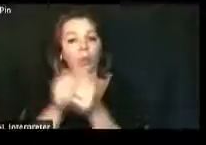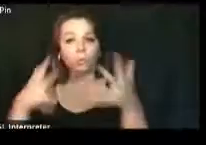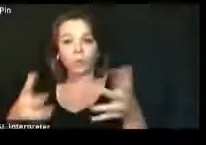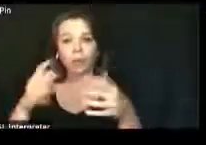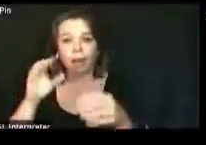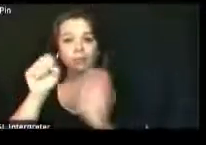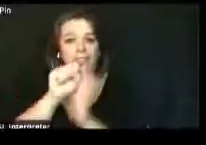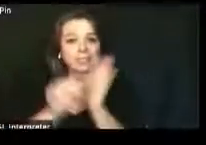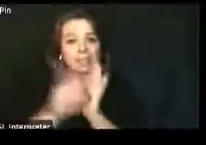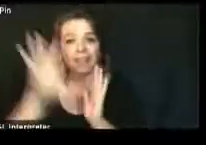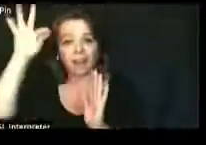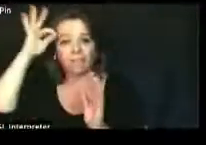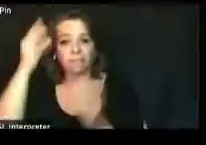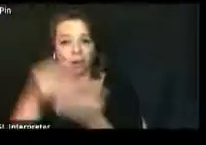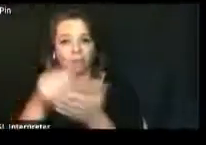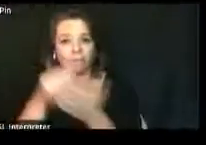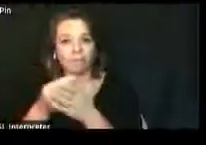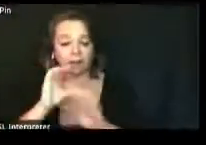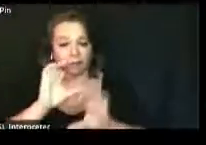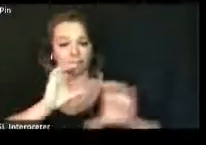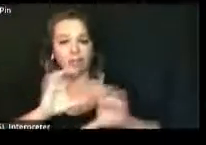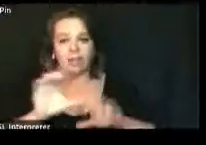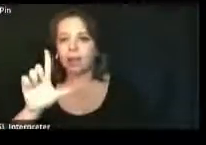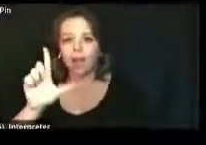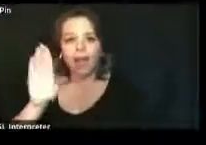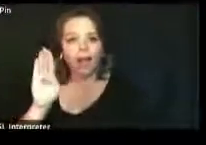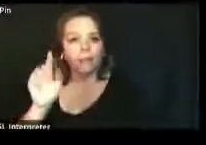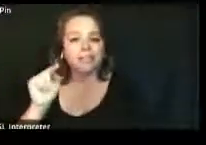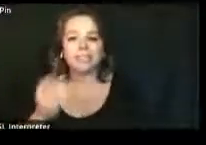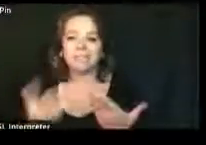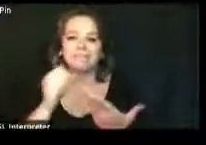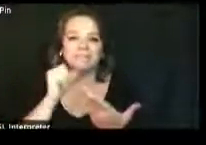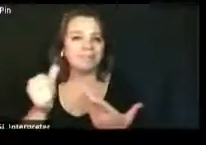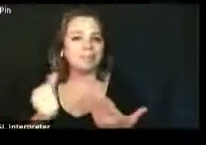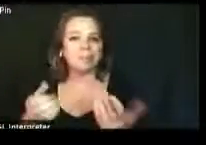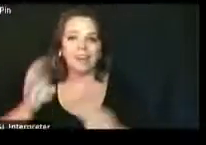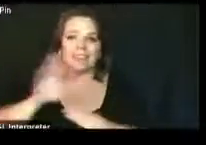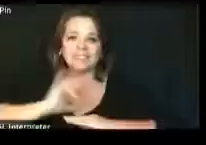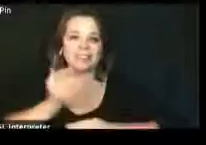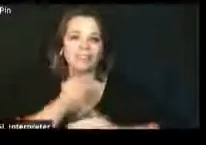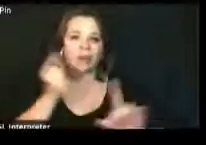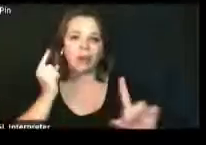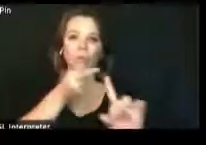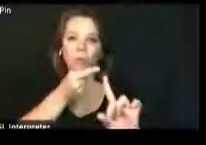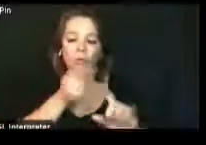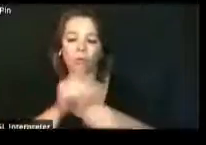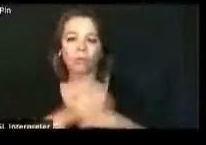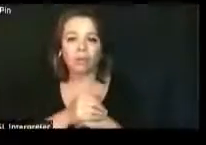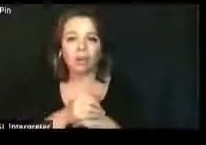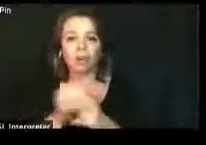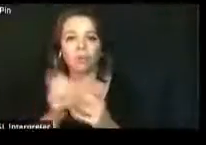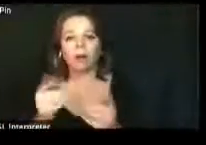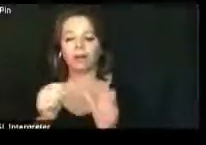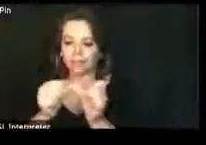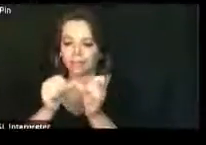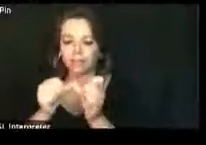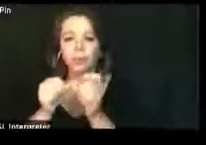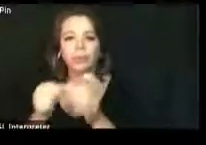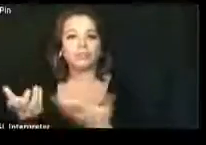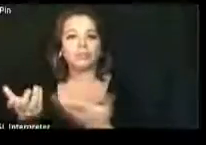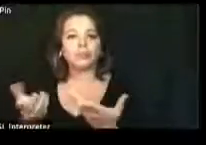the next decade, LBT may not be able to meet our zero-emission goals while expanding ridership and delivering essential transit